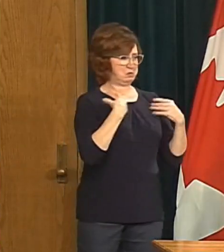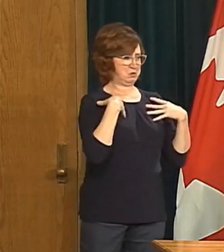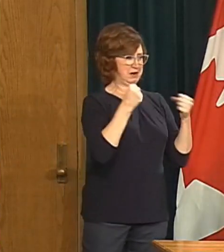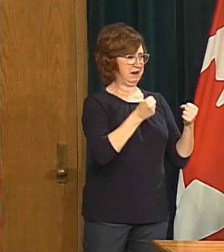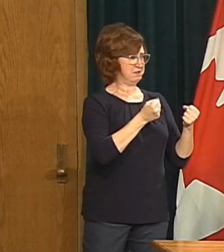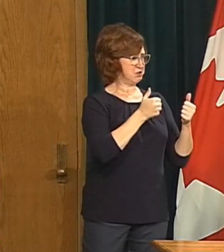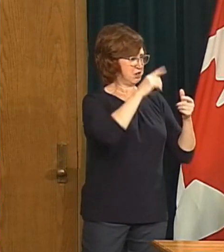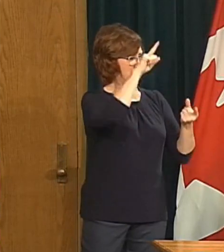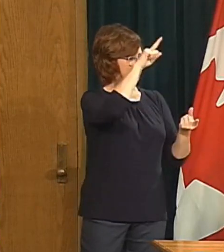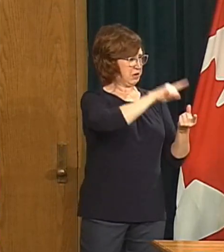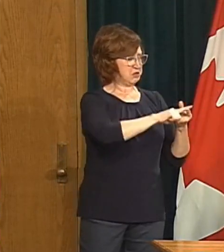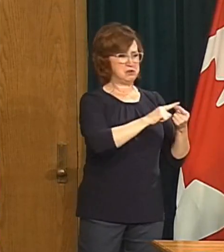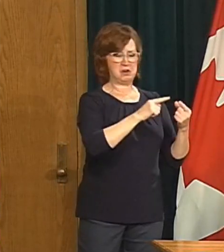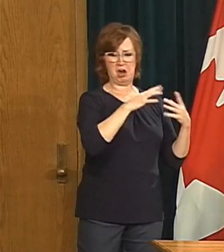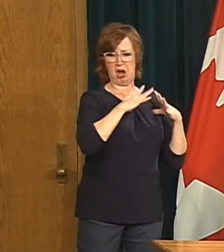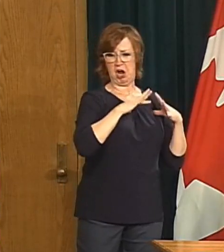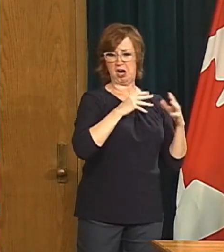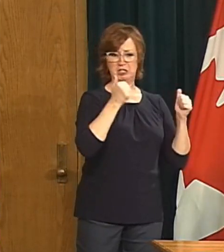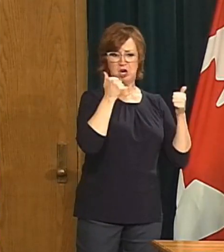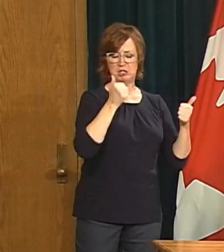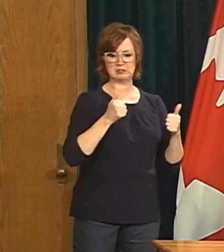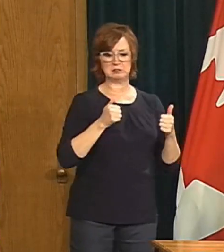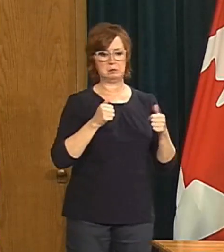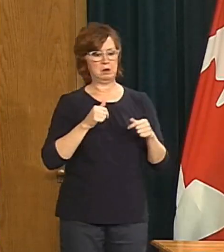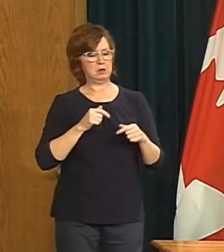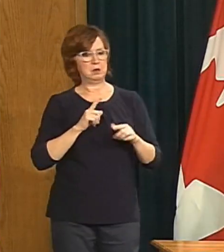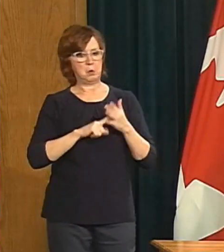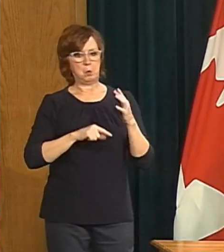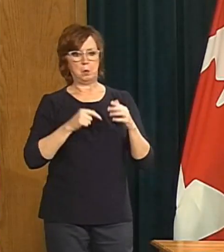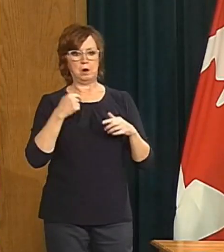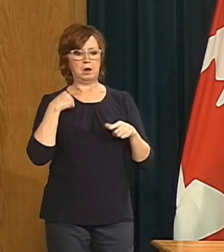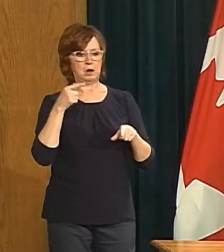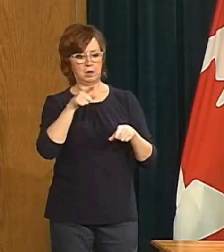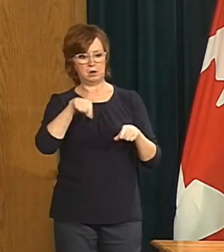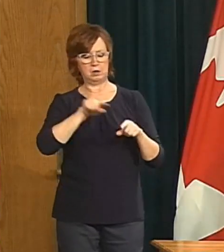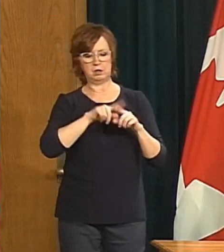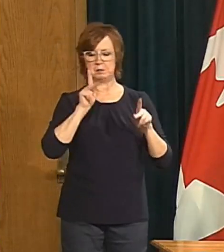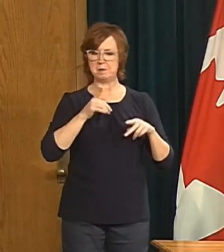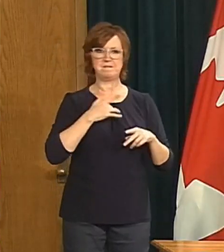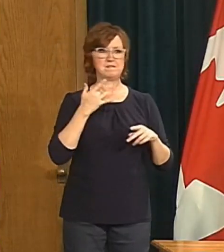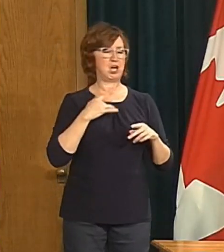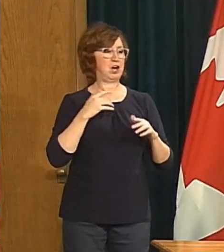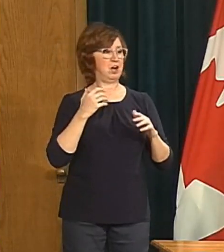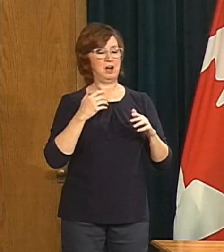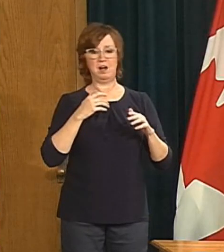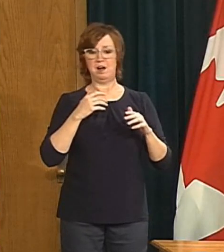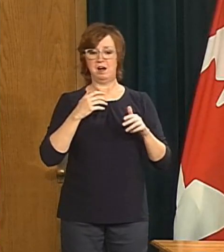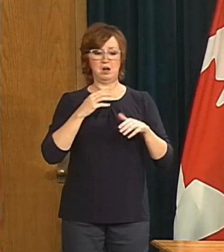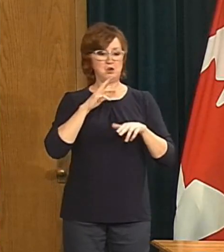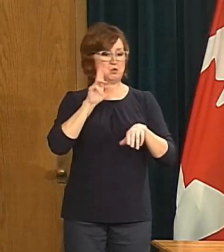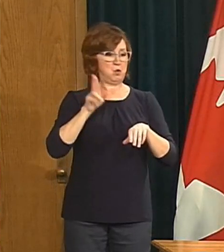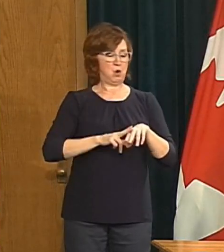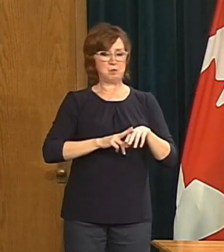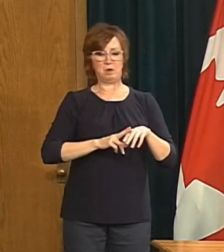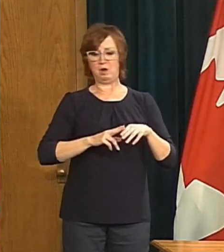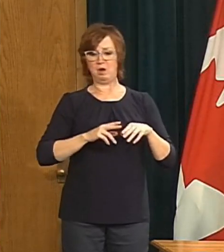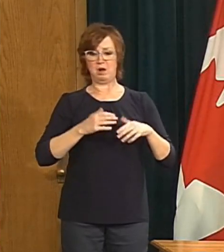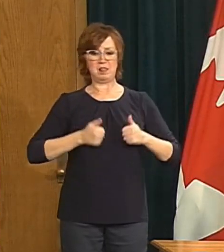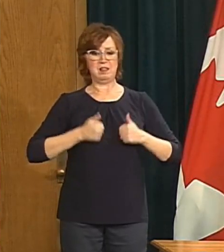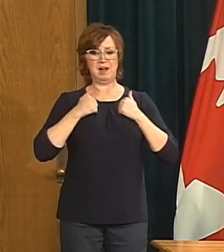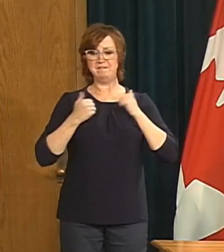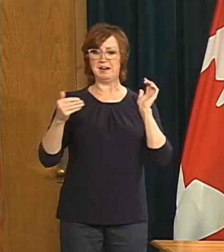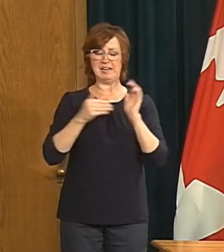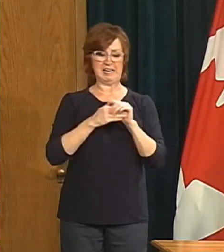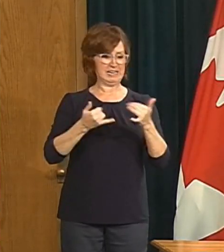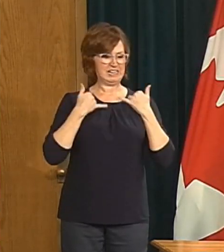those people? We are seeing these, and Dr. Shahab, if you'd like to add to this when I'm finished, but we are seeing these positive numbers